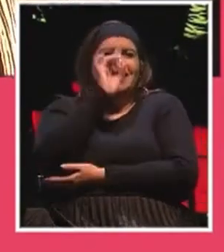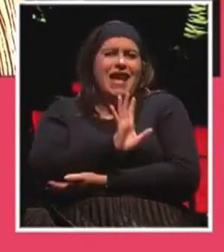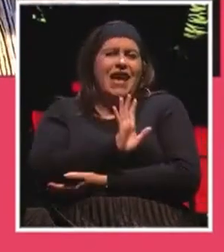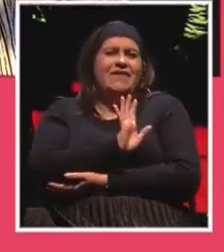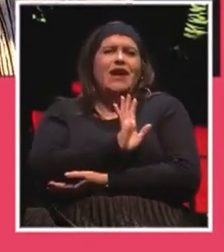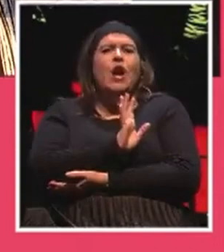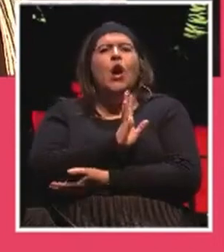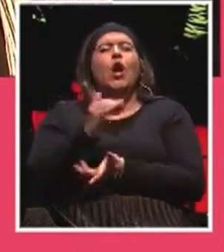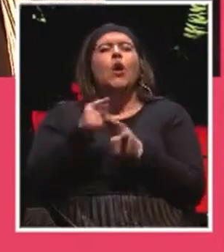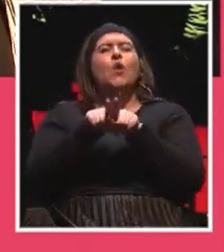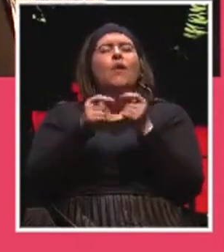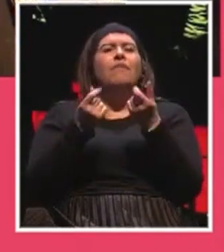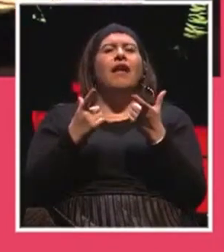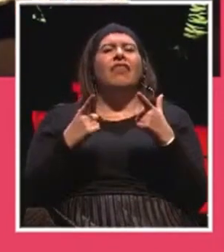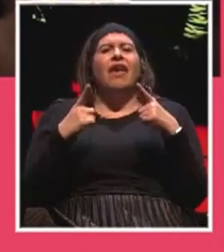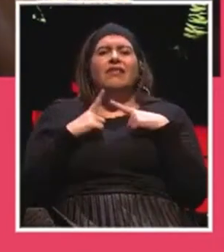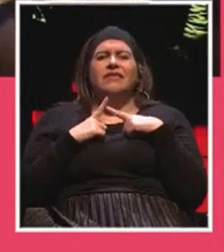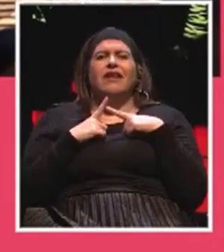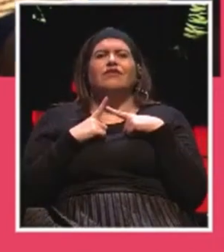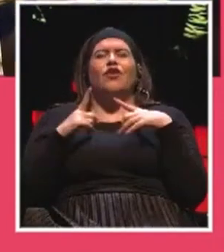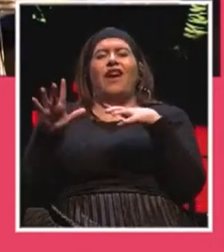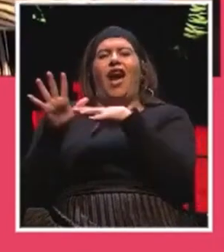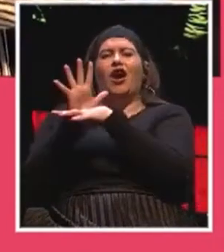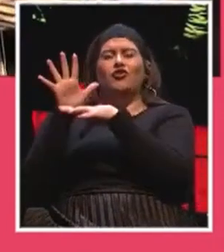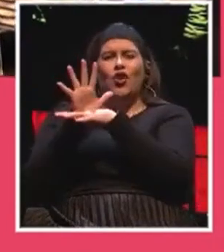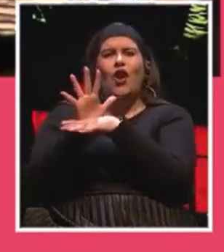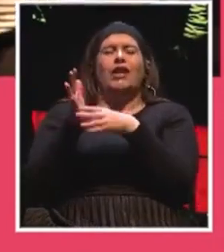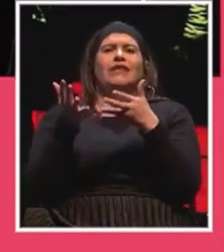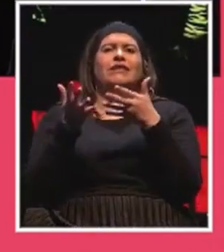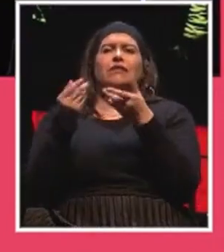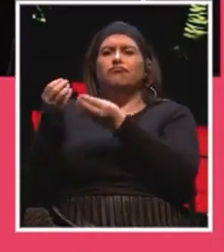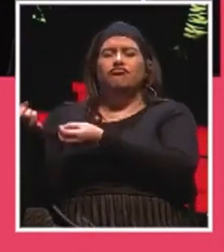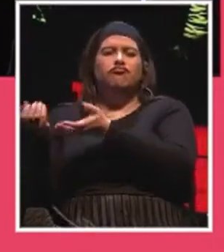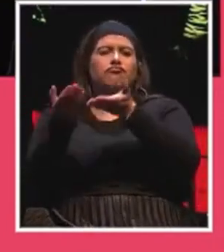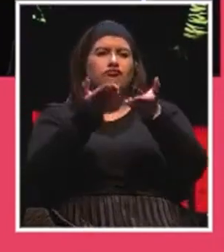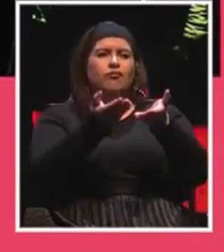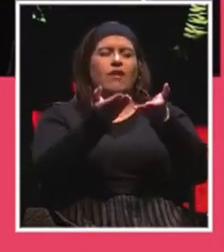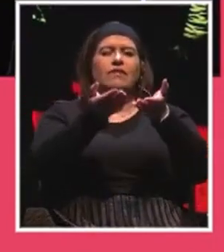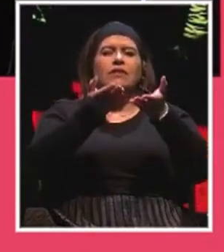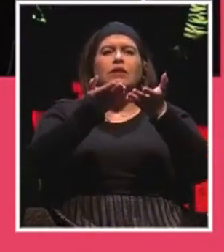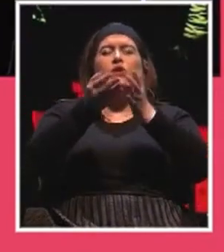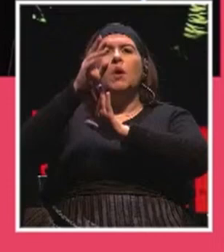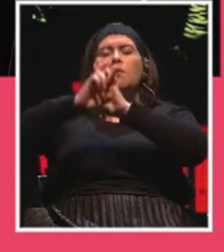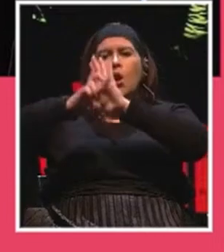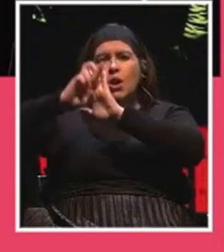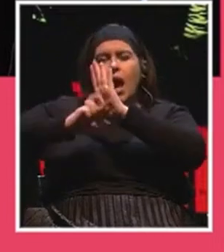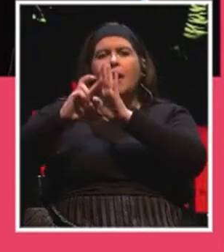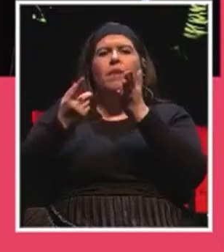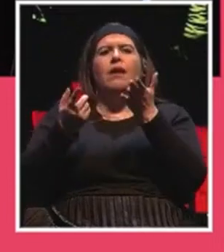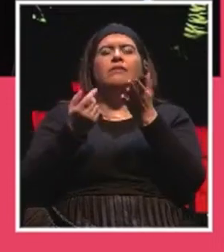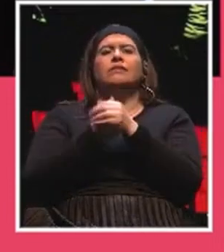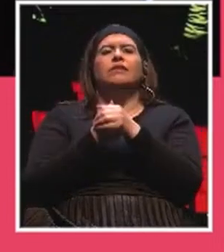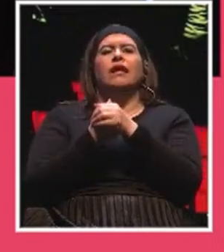character arcs, and those were done in broadcast to facilitate the insertion of commercials, obviously, the